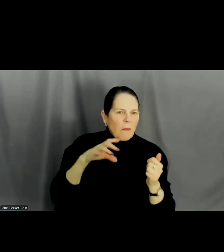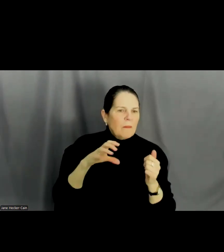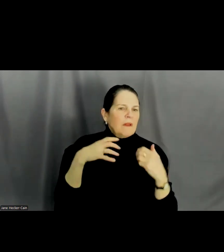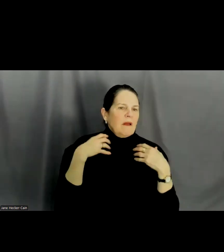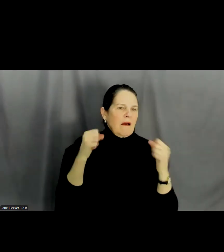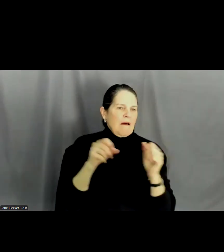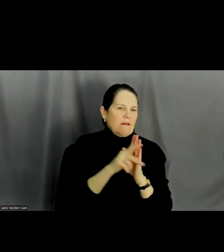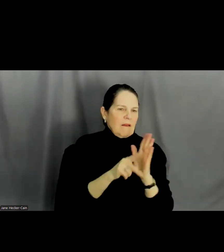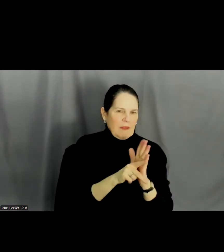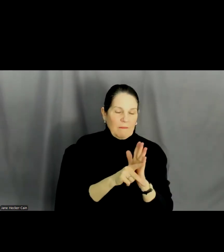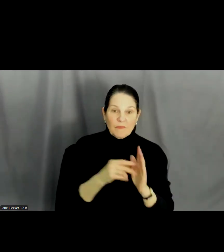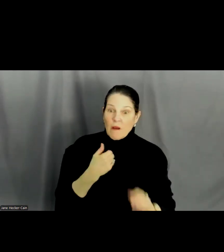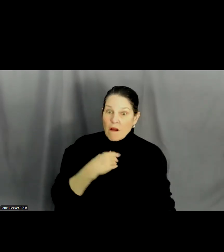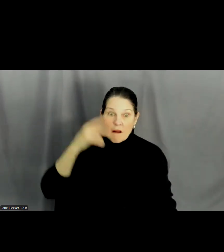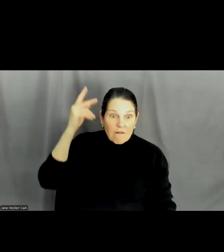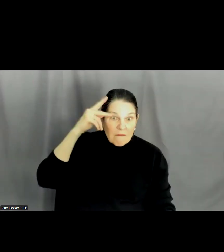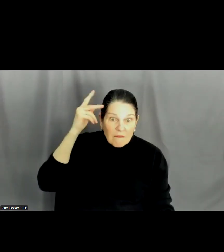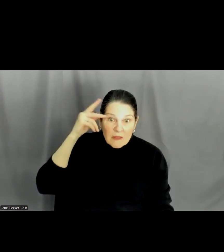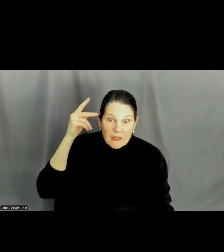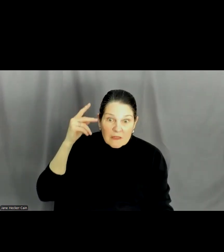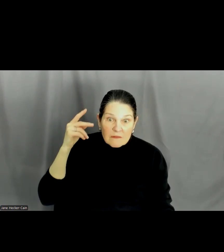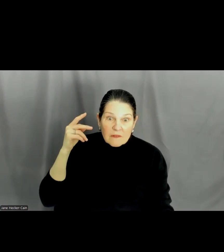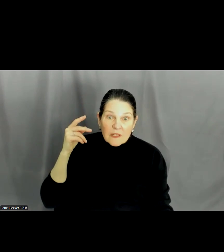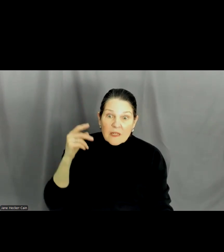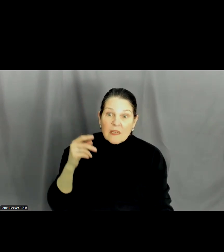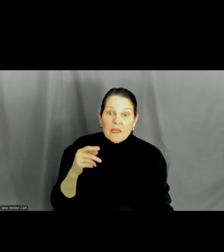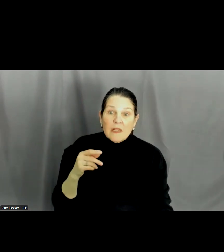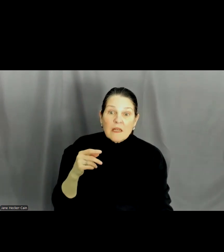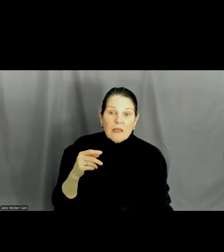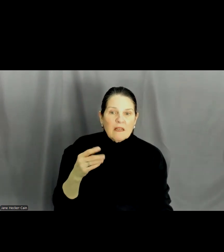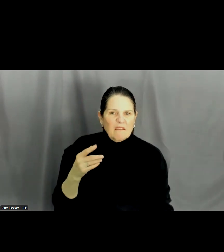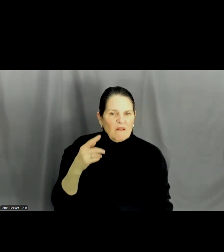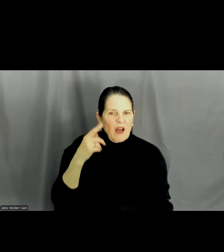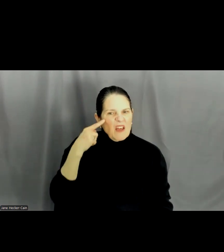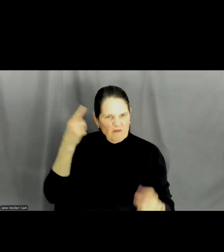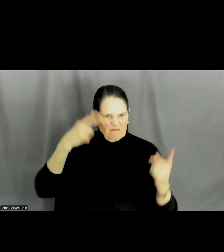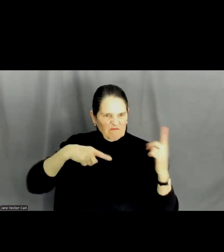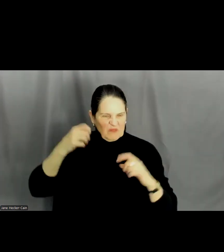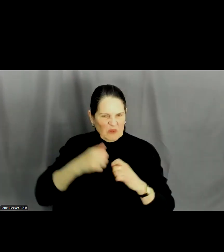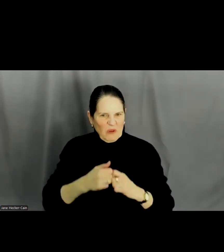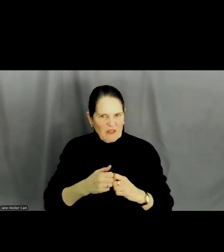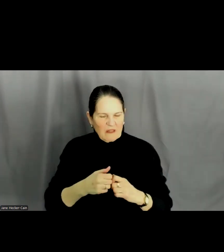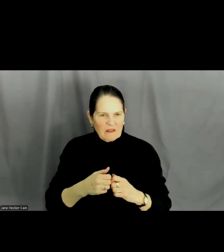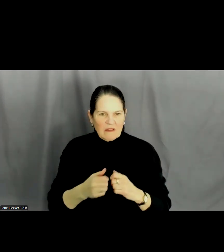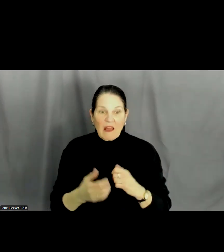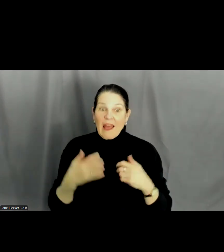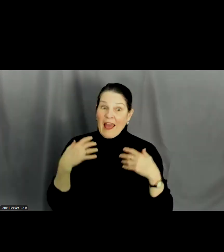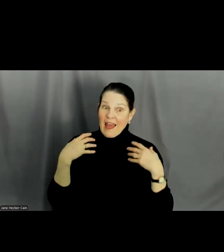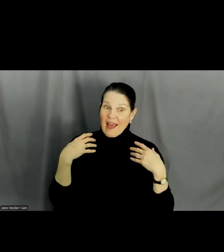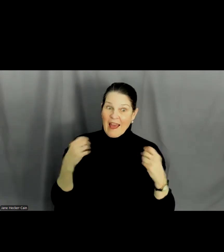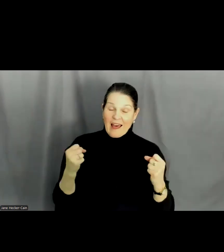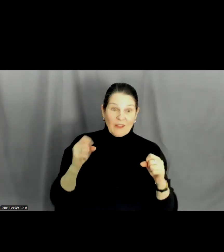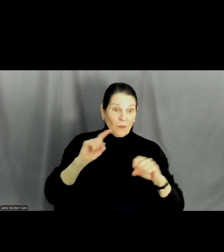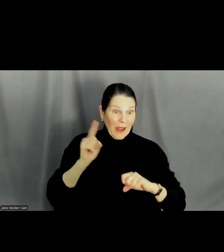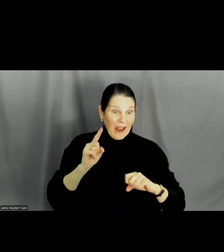our philosophy, which I'm sure many of you agree with and understand, is that health is not created in the emergency